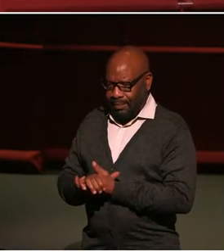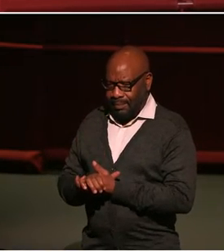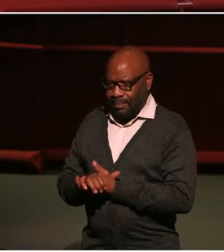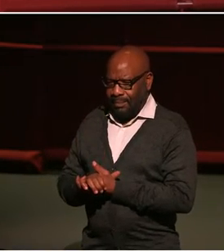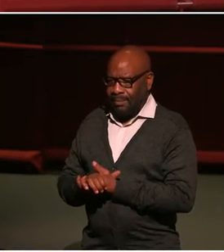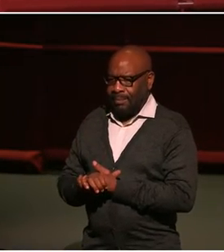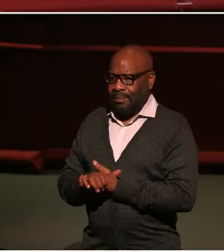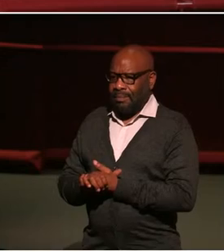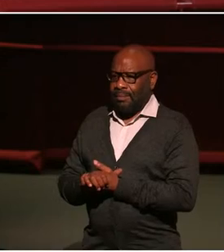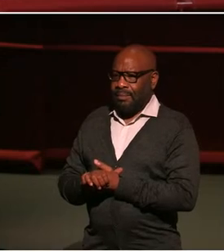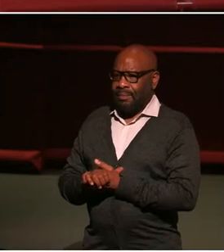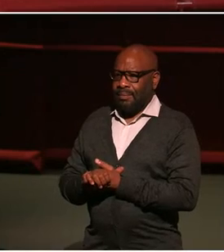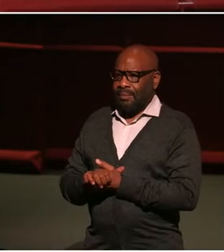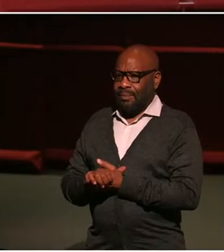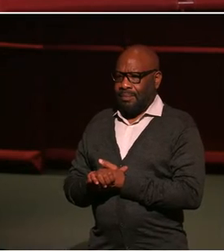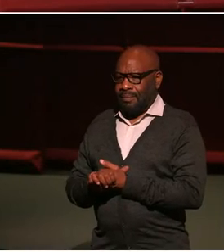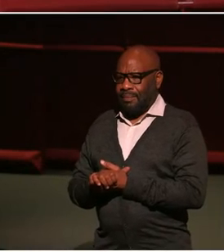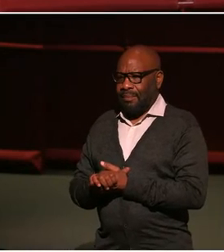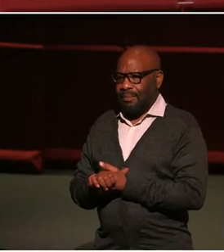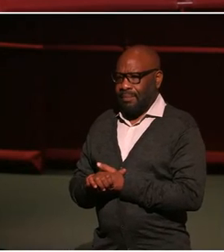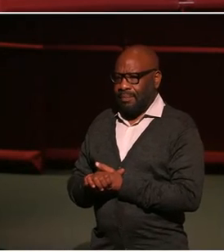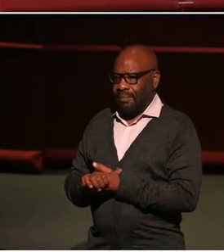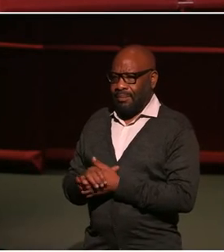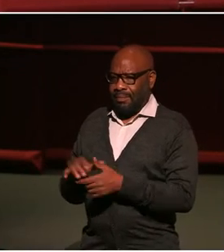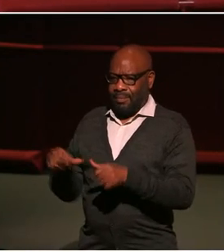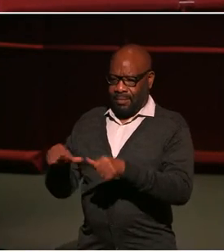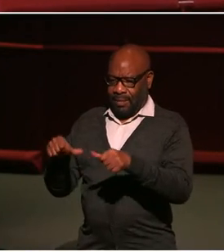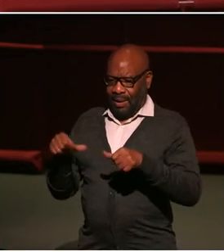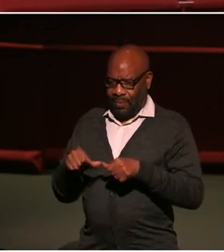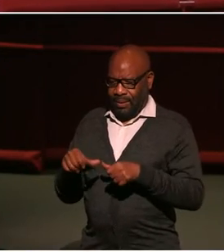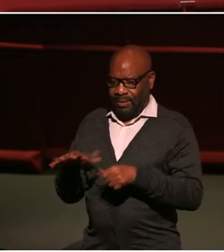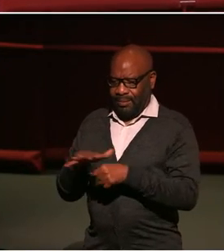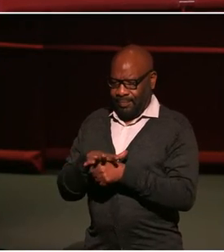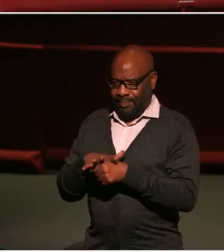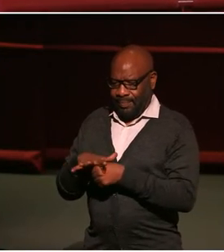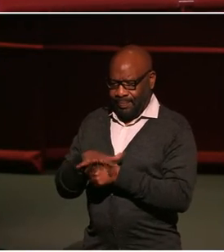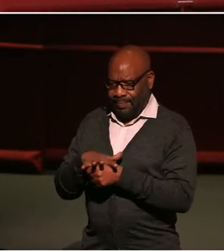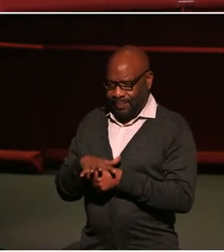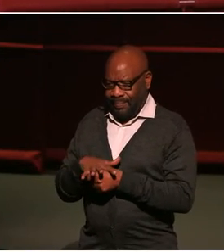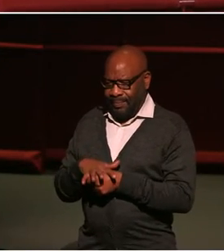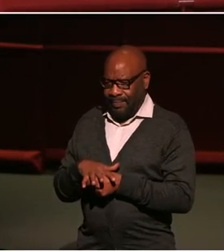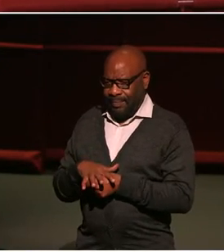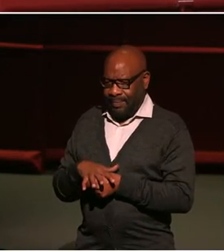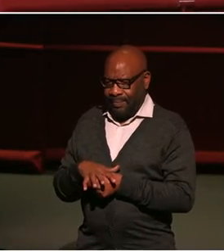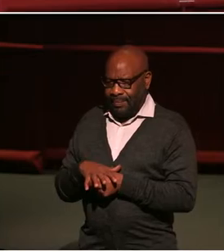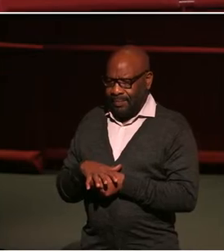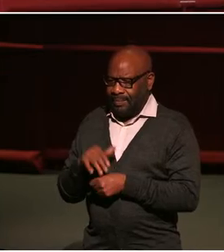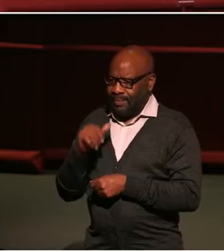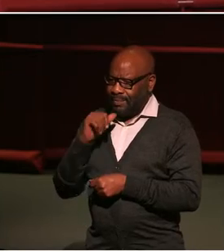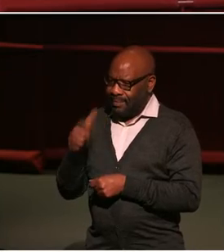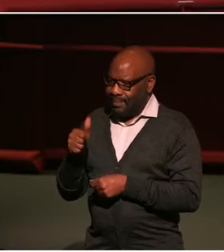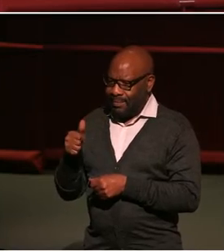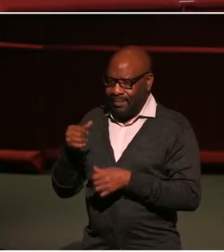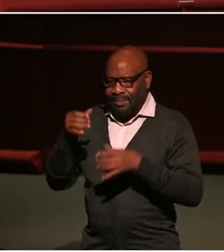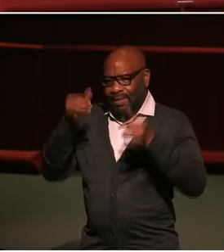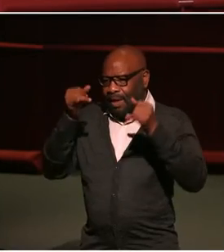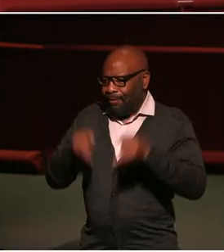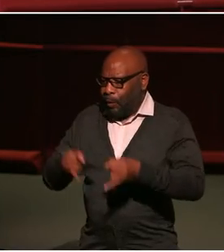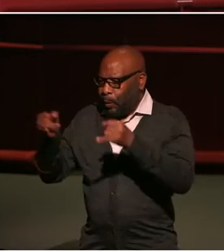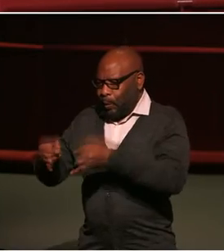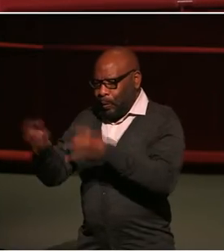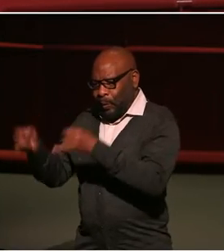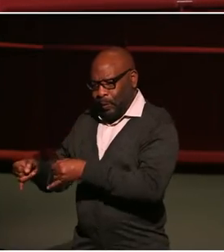And we learn to give away from a very young age with our giveaways. When we are honored, we